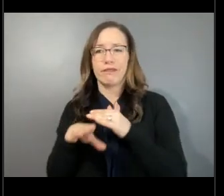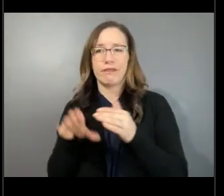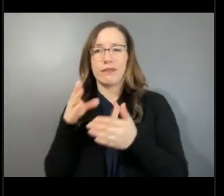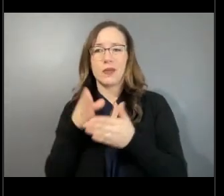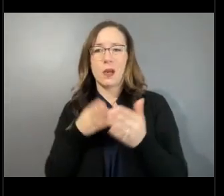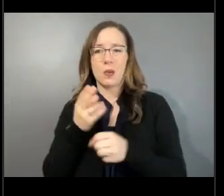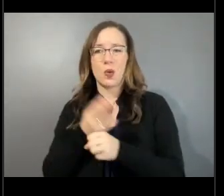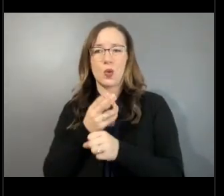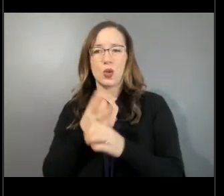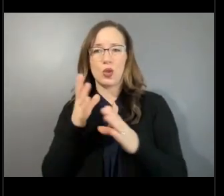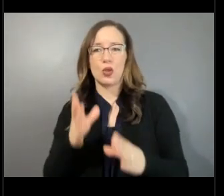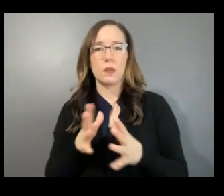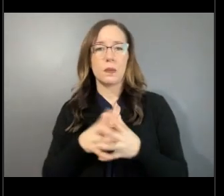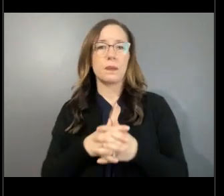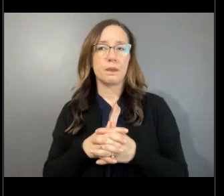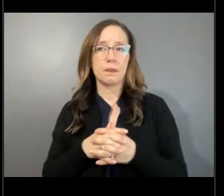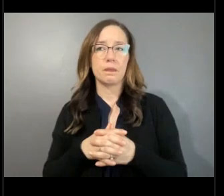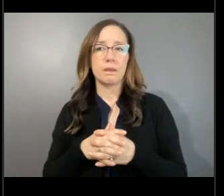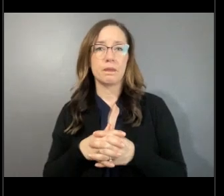users.